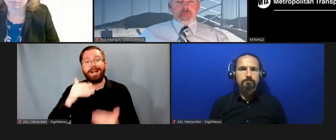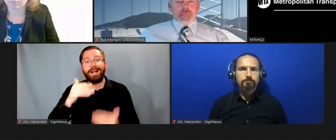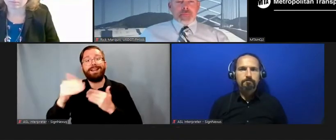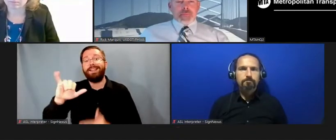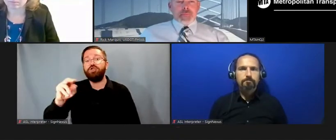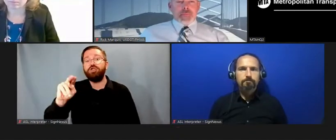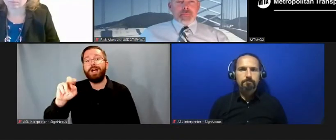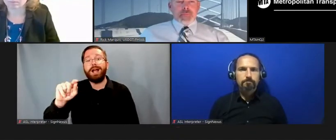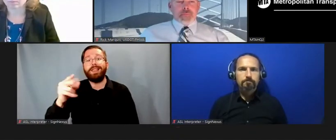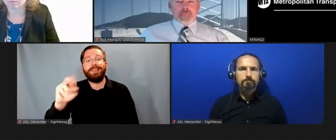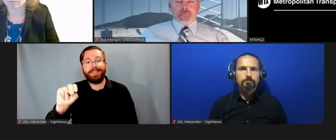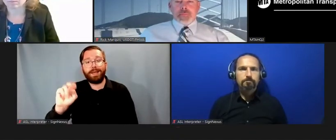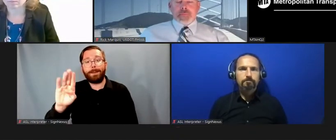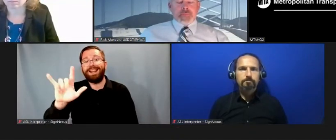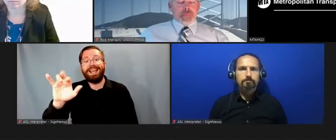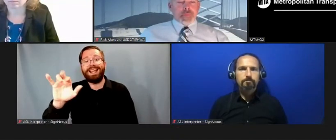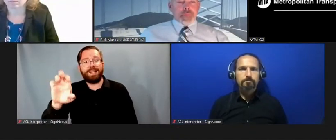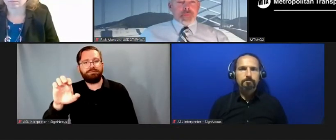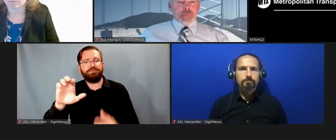blair